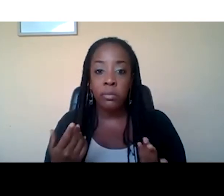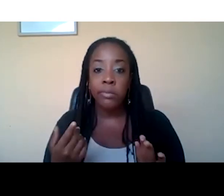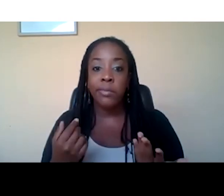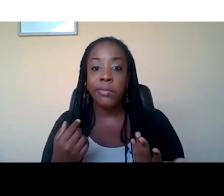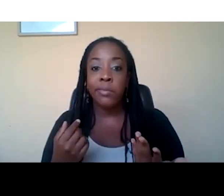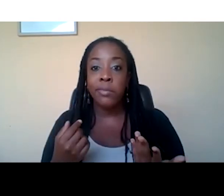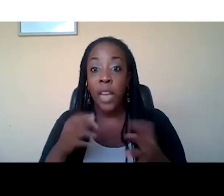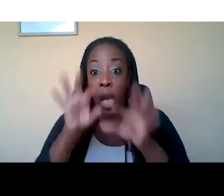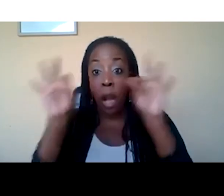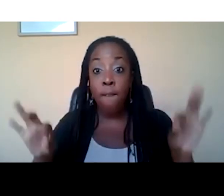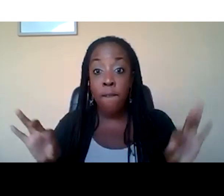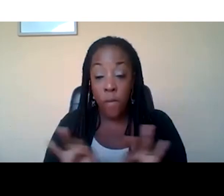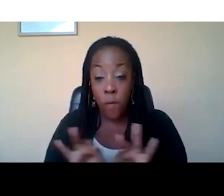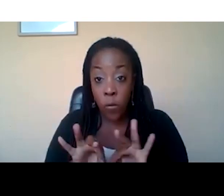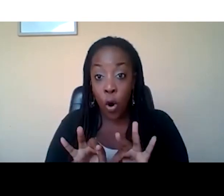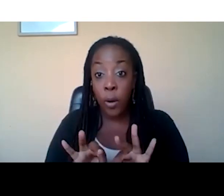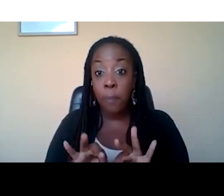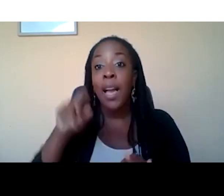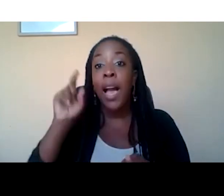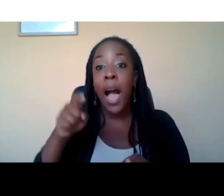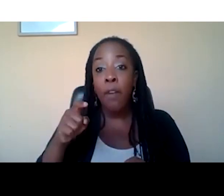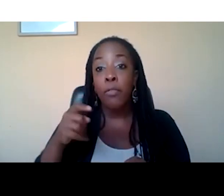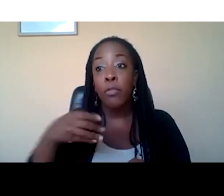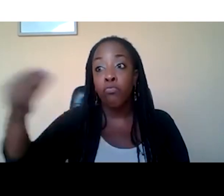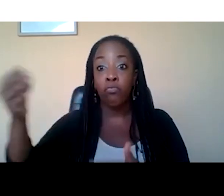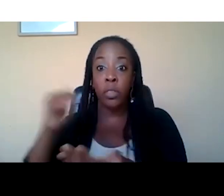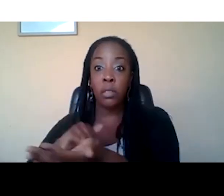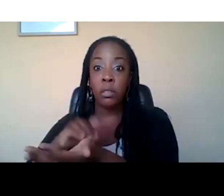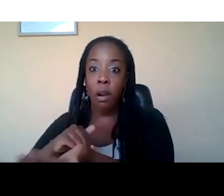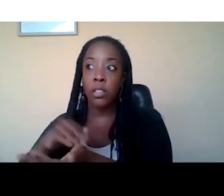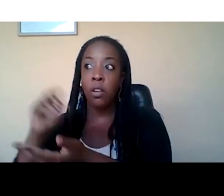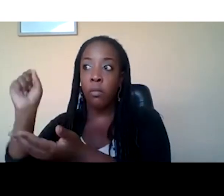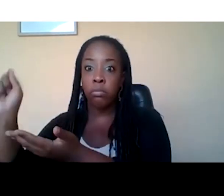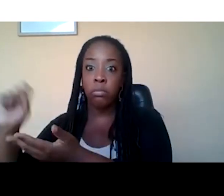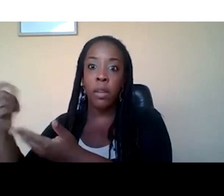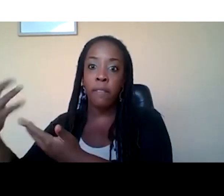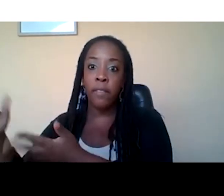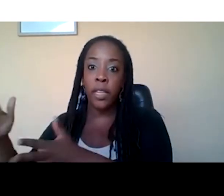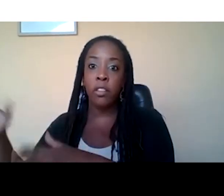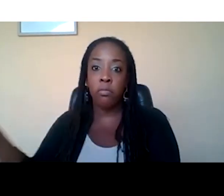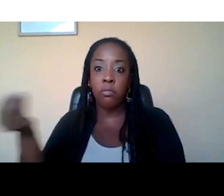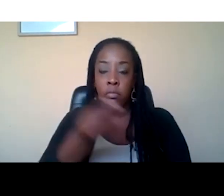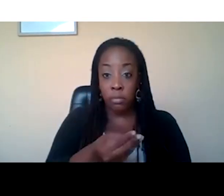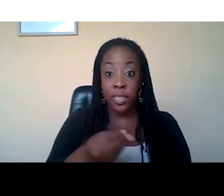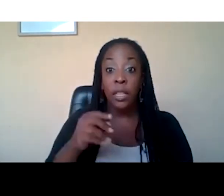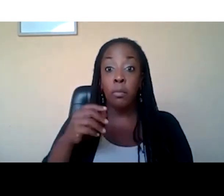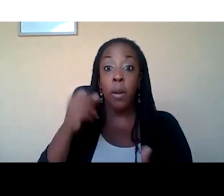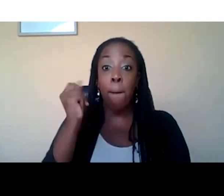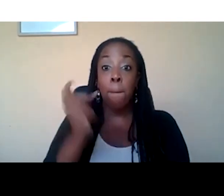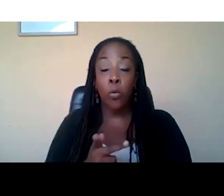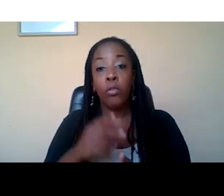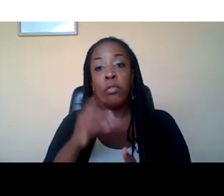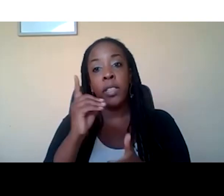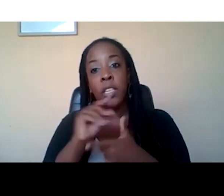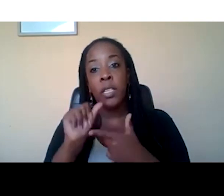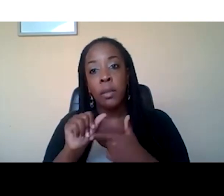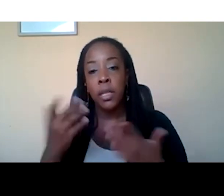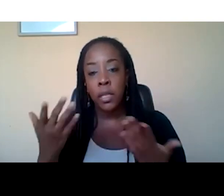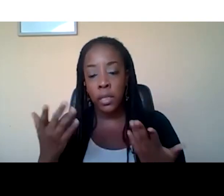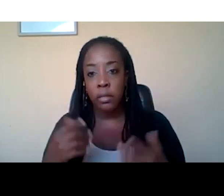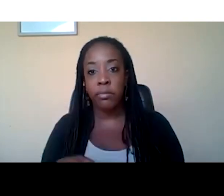to be completed by a medical practitioner to verify the disability. Thank you for